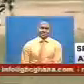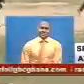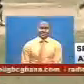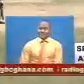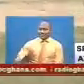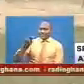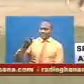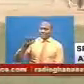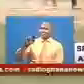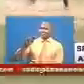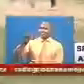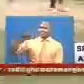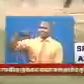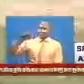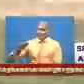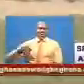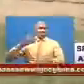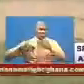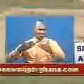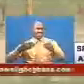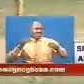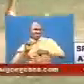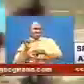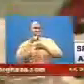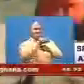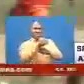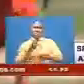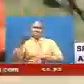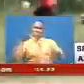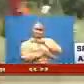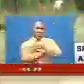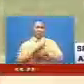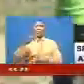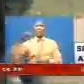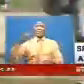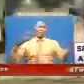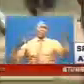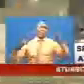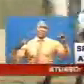Nanapa then lifted their game and got the only goal of the match.